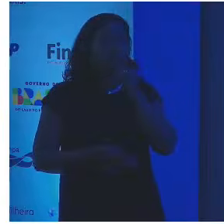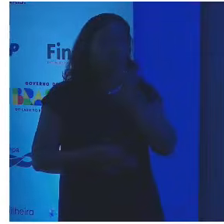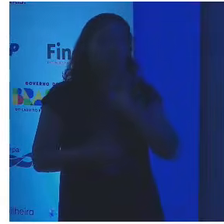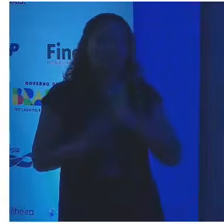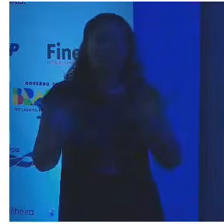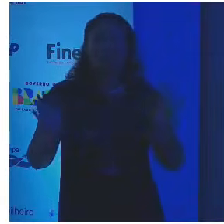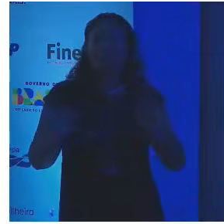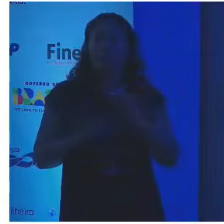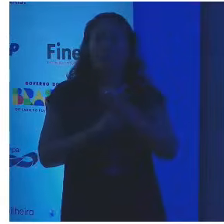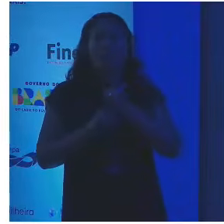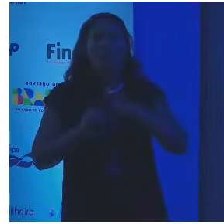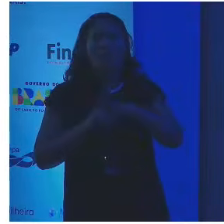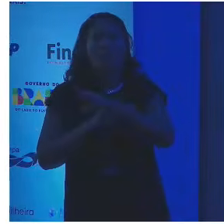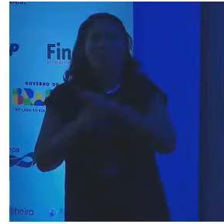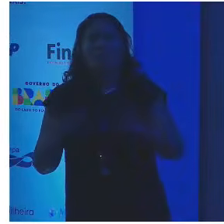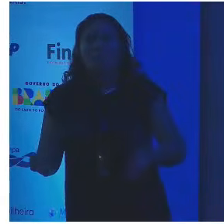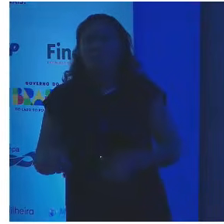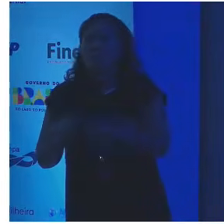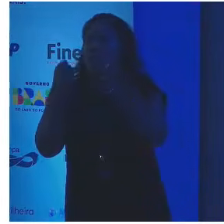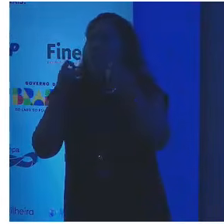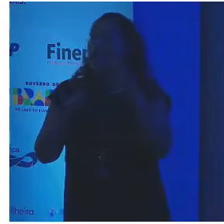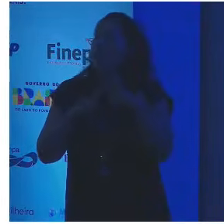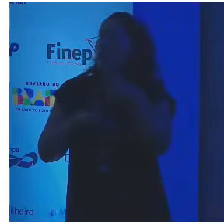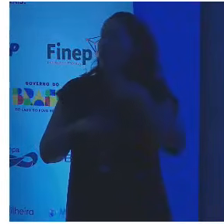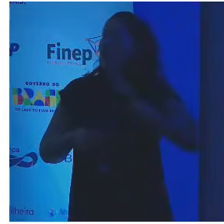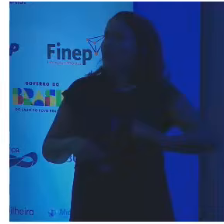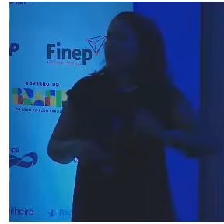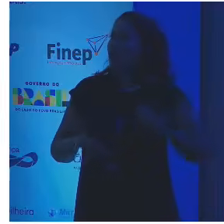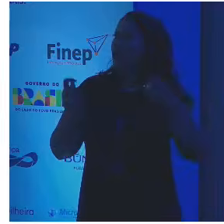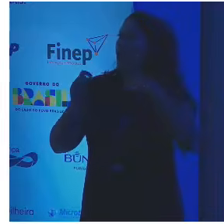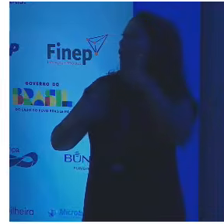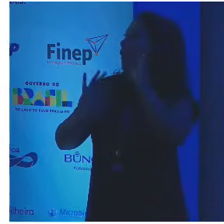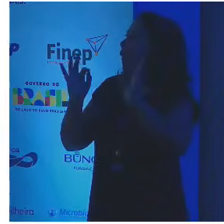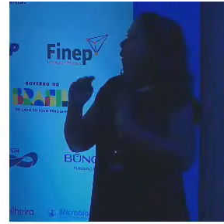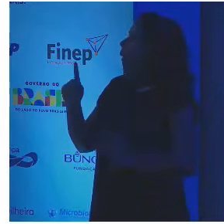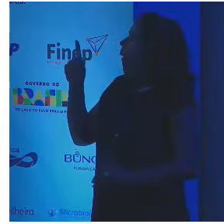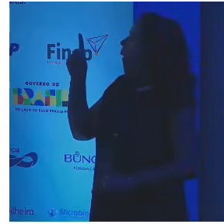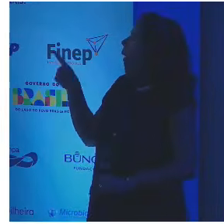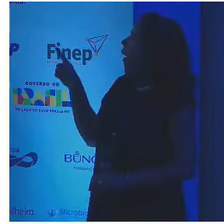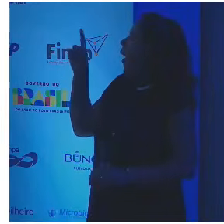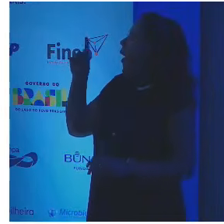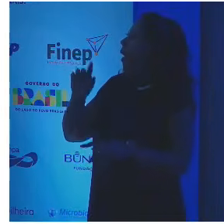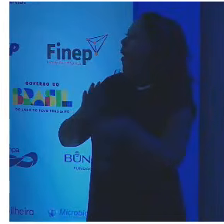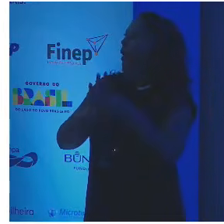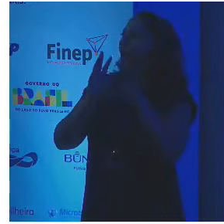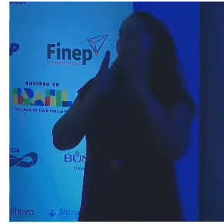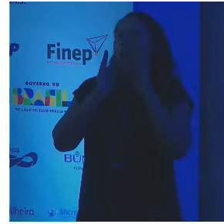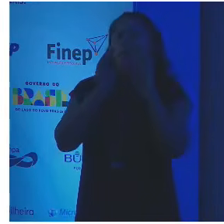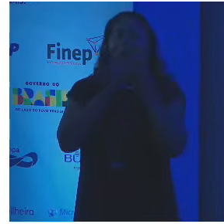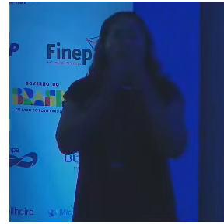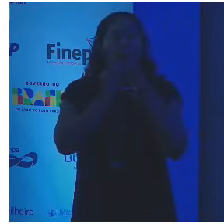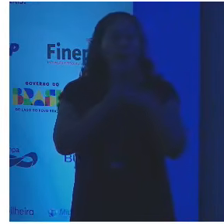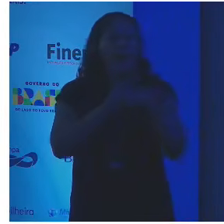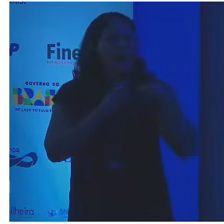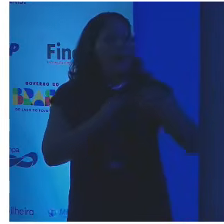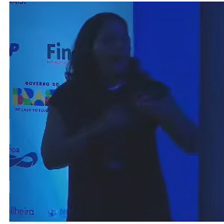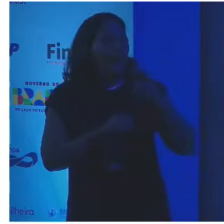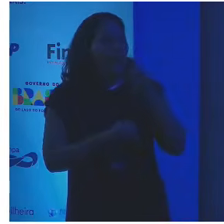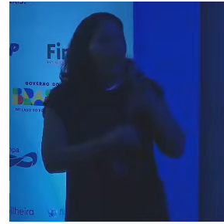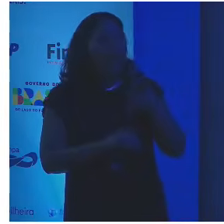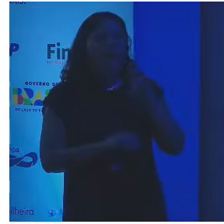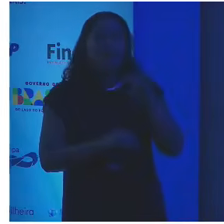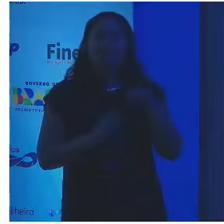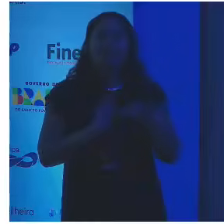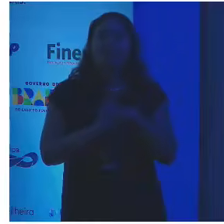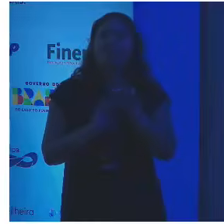or you're there, and you can also organize a consensus workshop with NGO for the turtles, with the